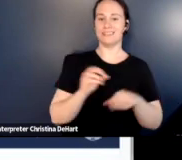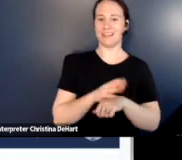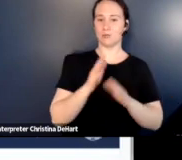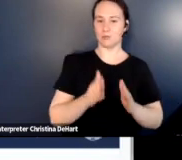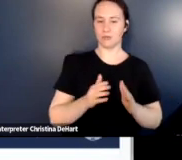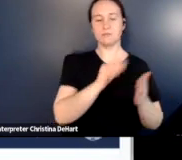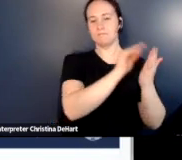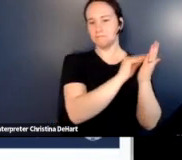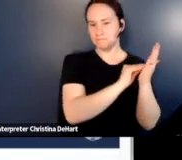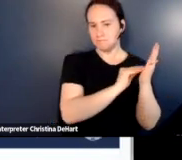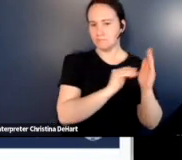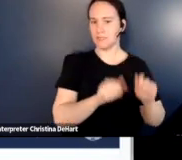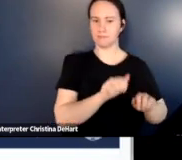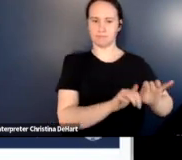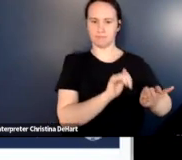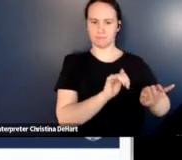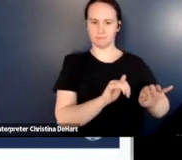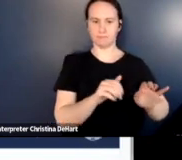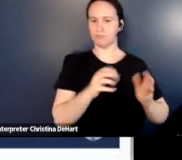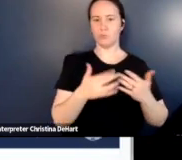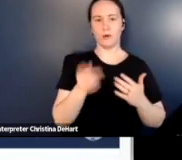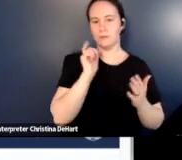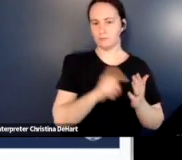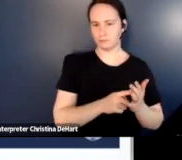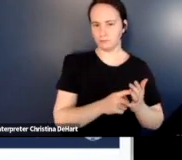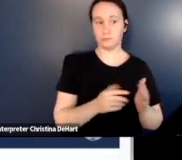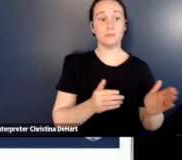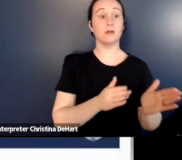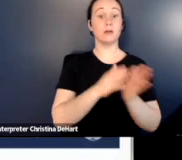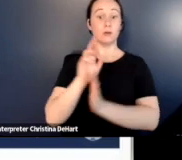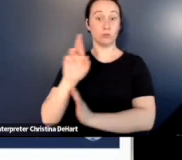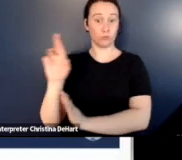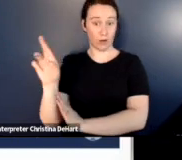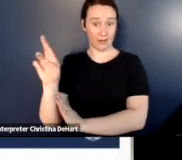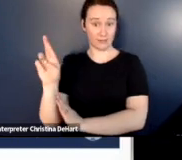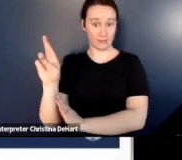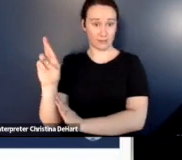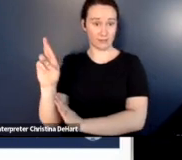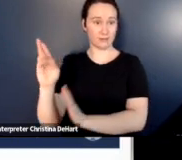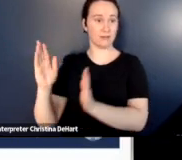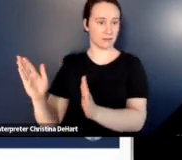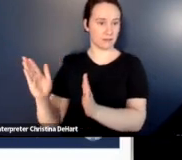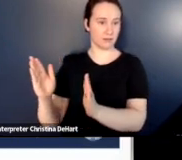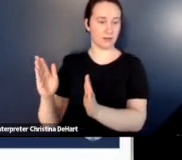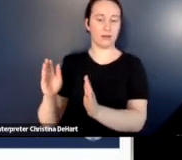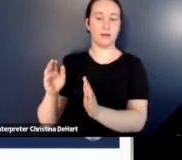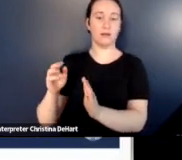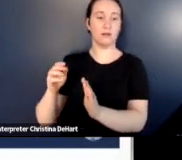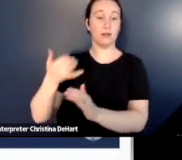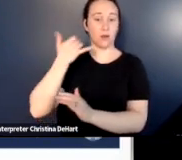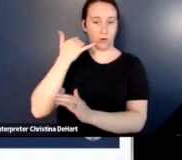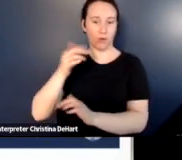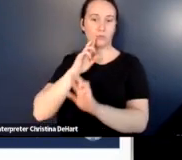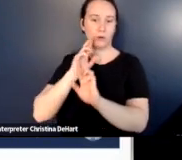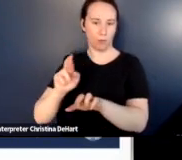time during this interaction. And then on the right is the start of the call report documentation. So we